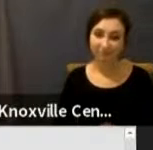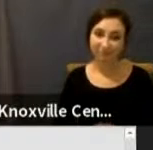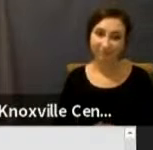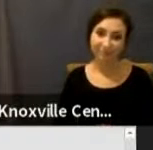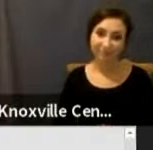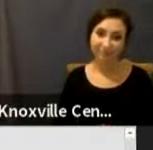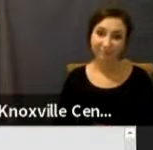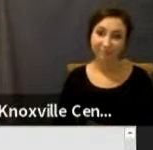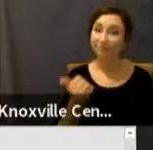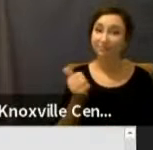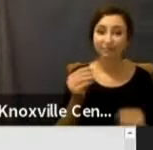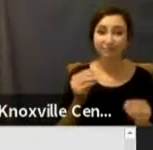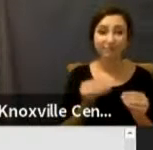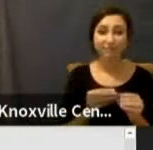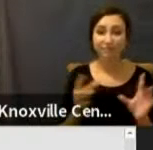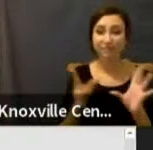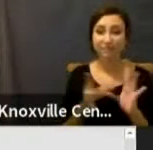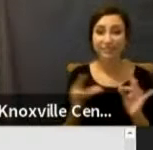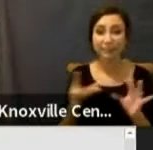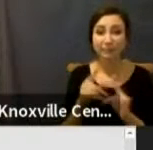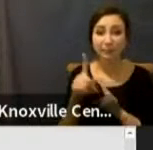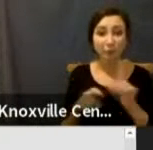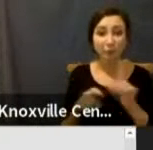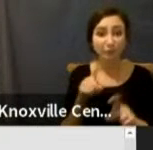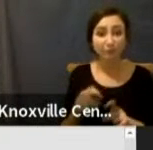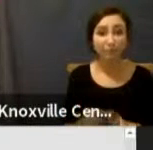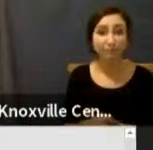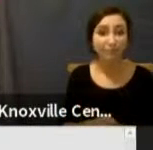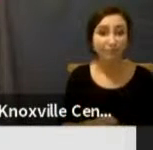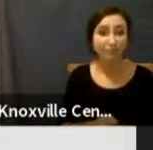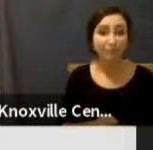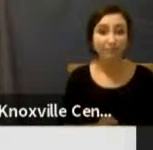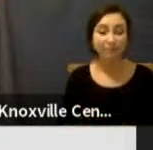Any other comments or questions?